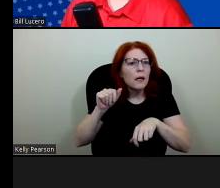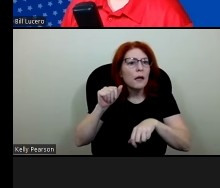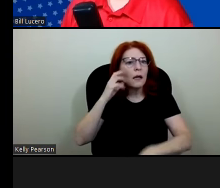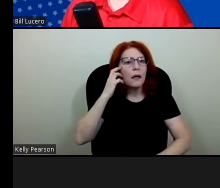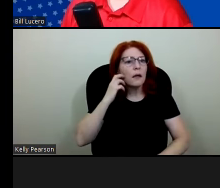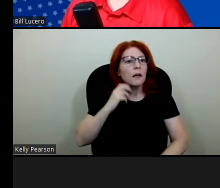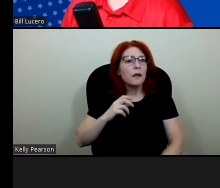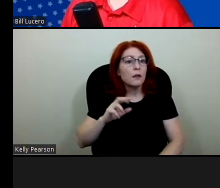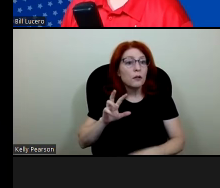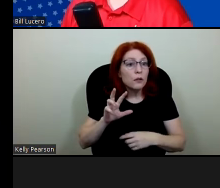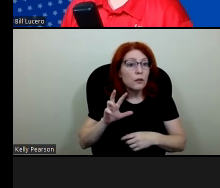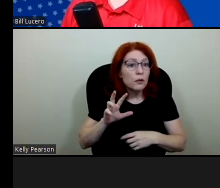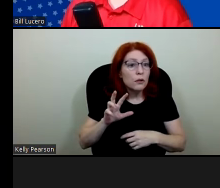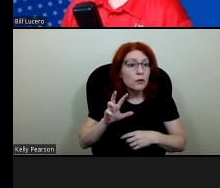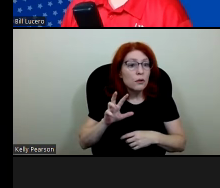2 minutes?